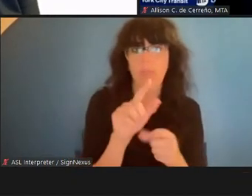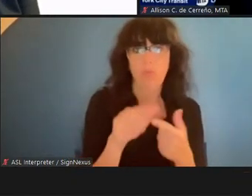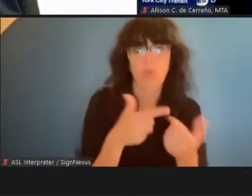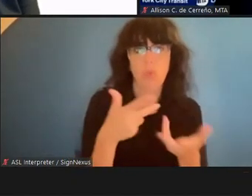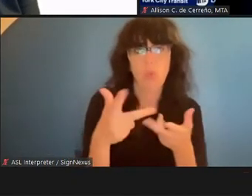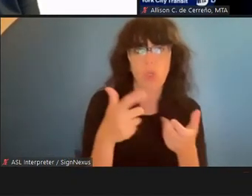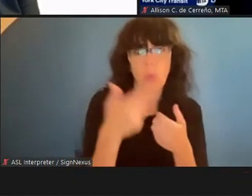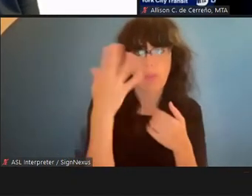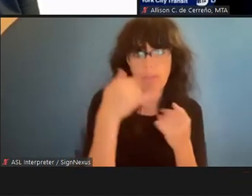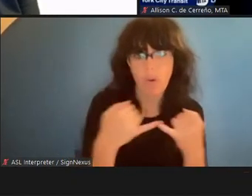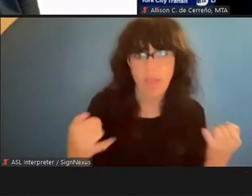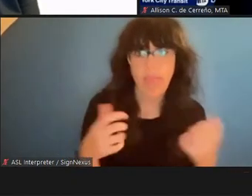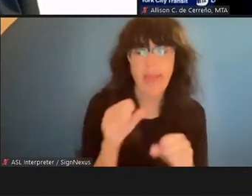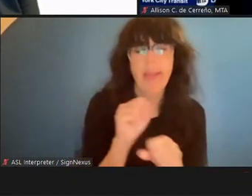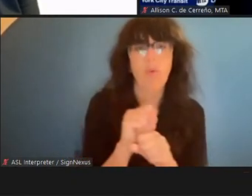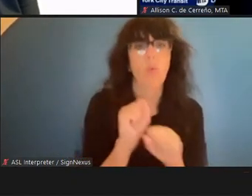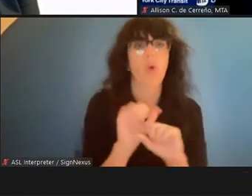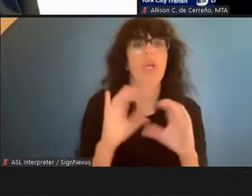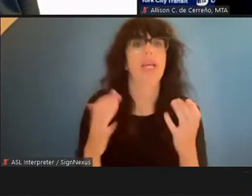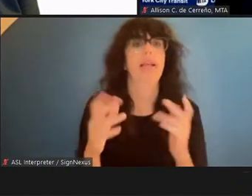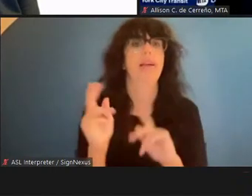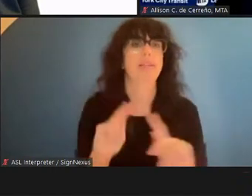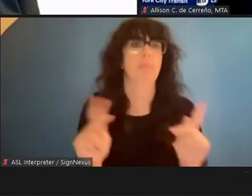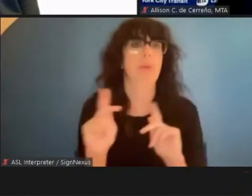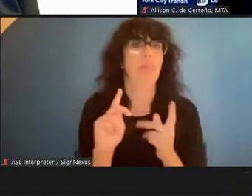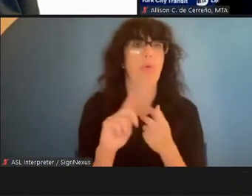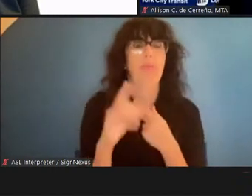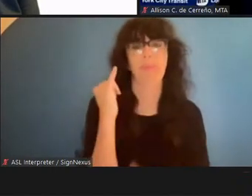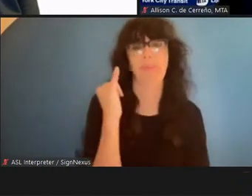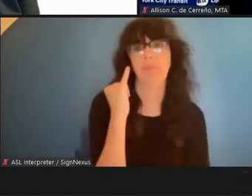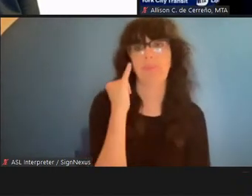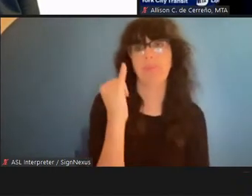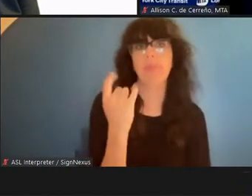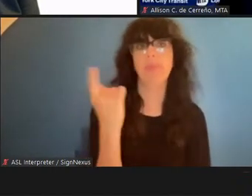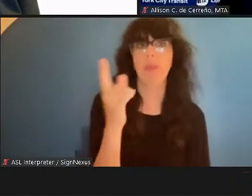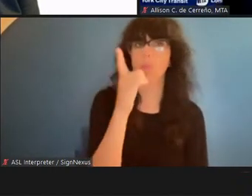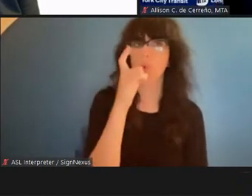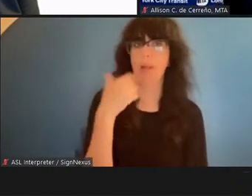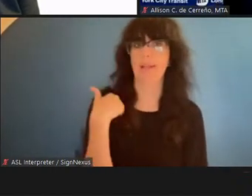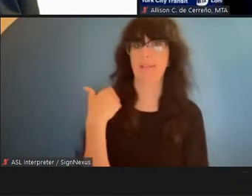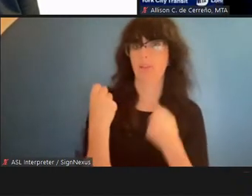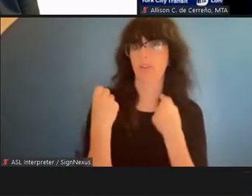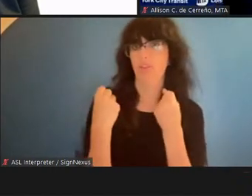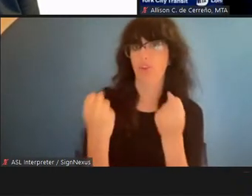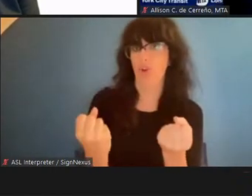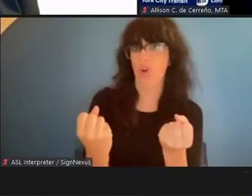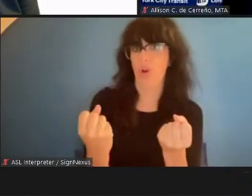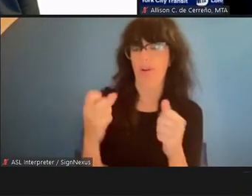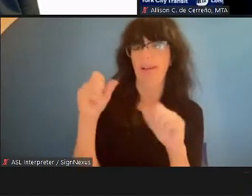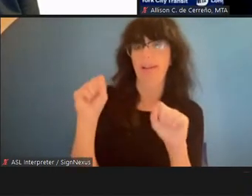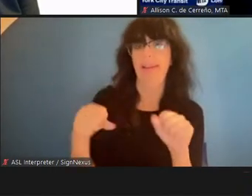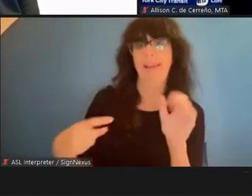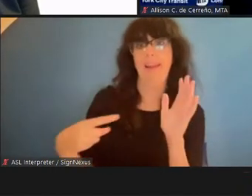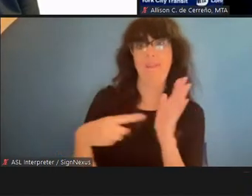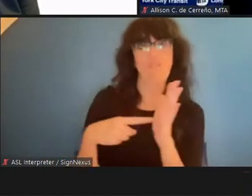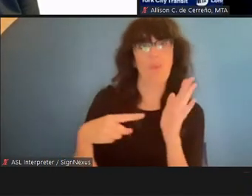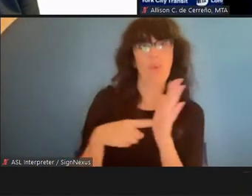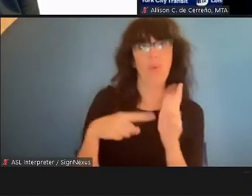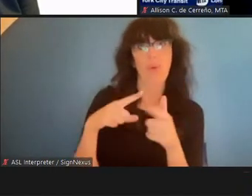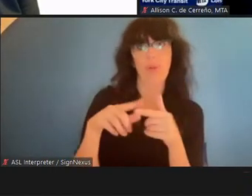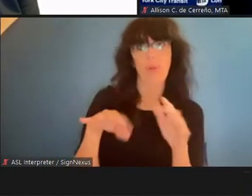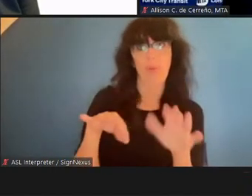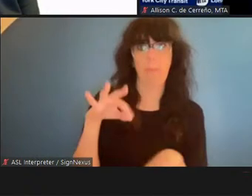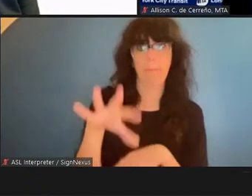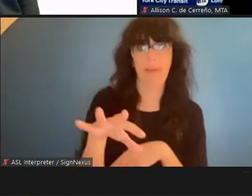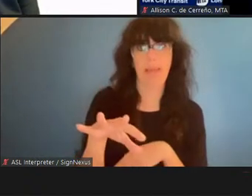working class people and the idea that someone who has a car can afford to pay a congestion